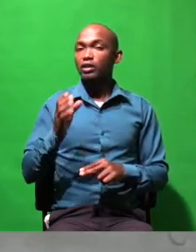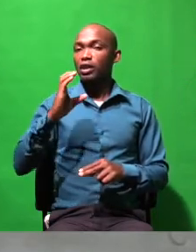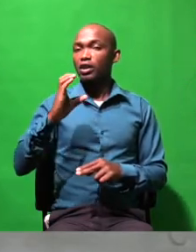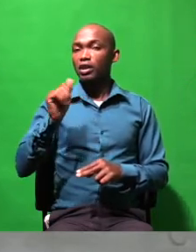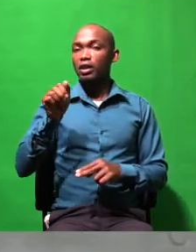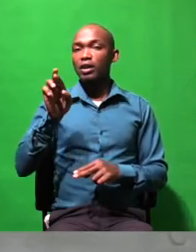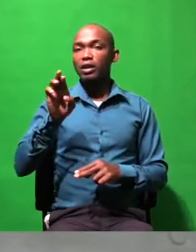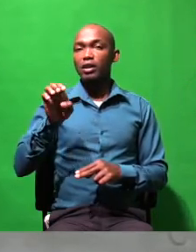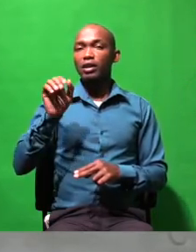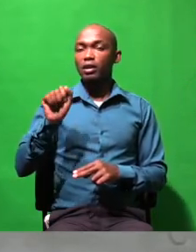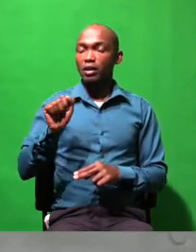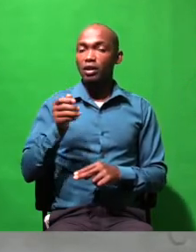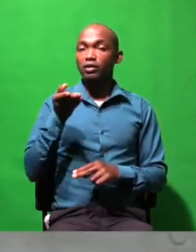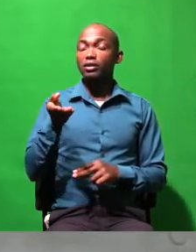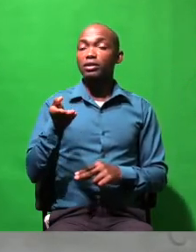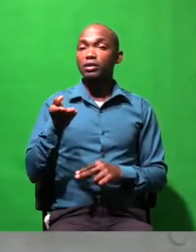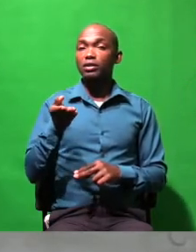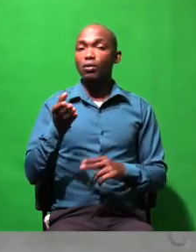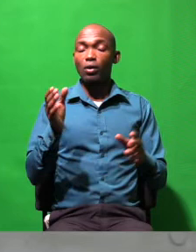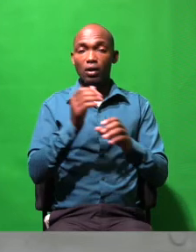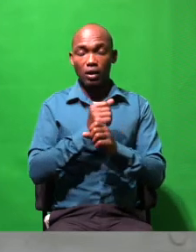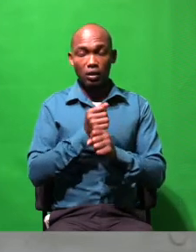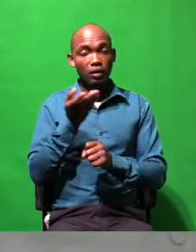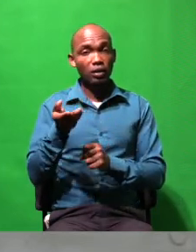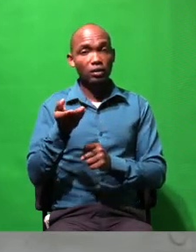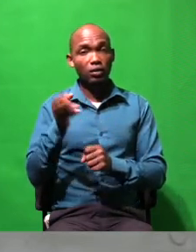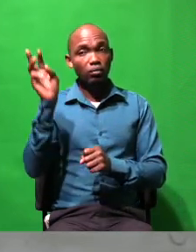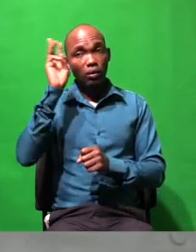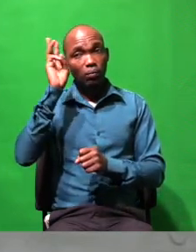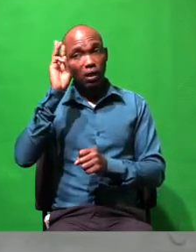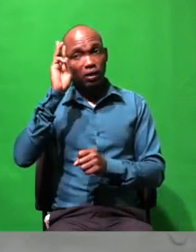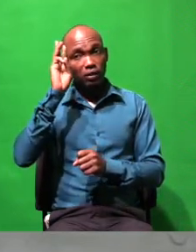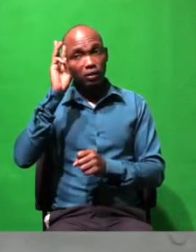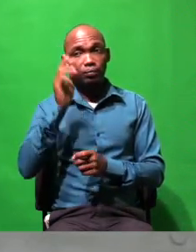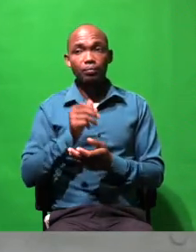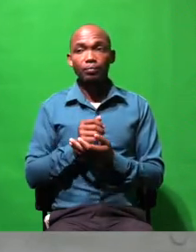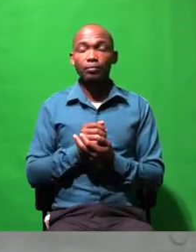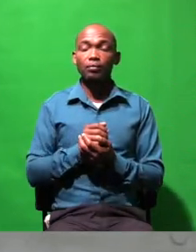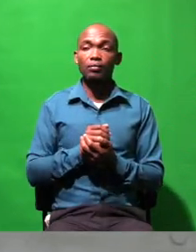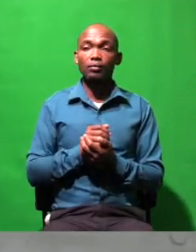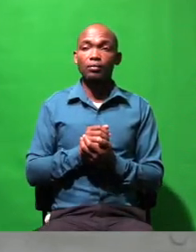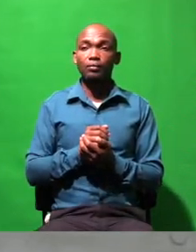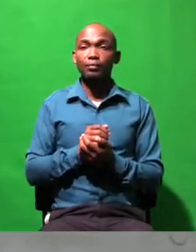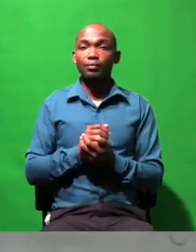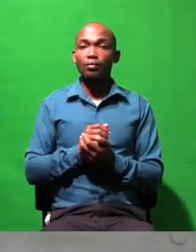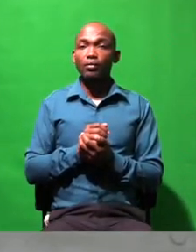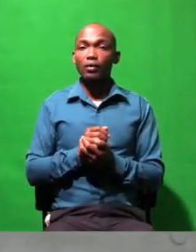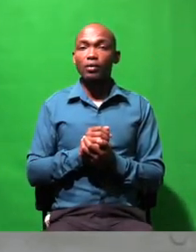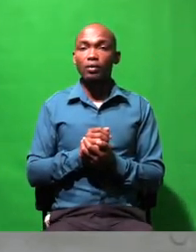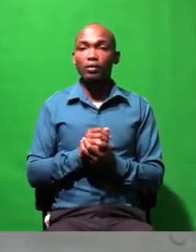So this will be a parent. This will be a parent. So we